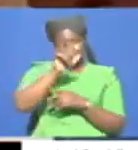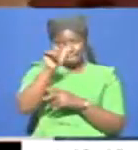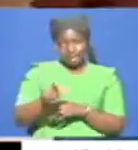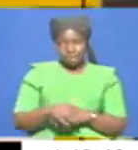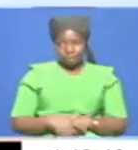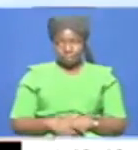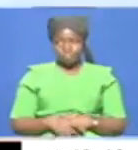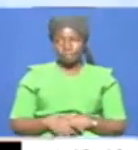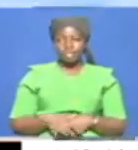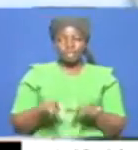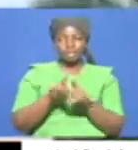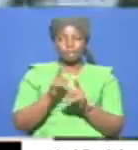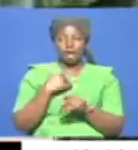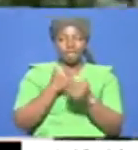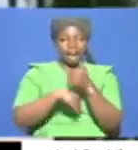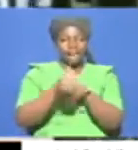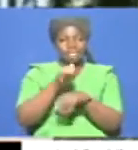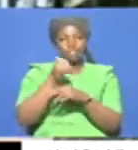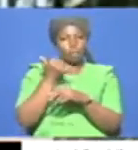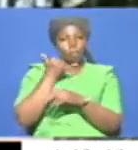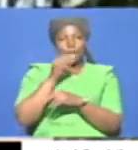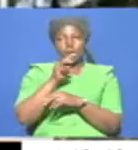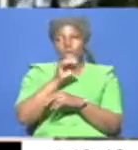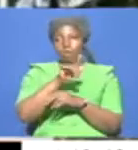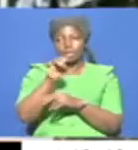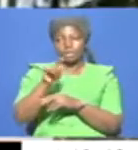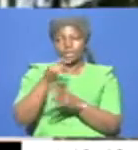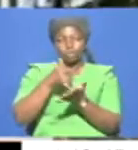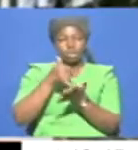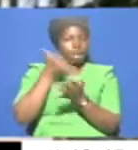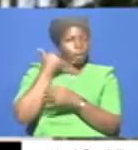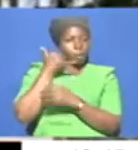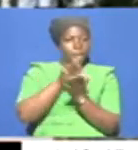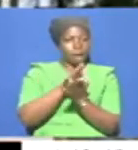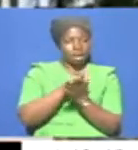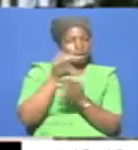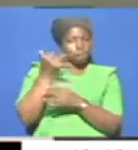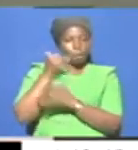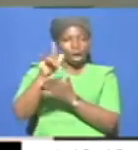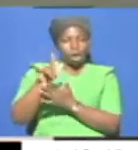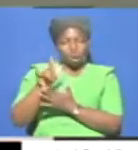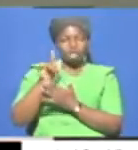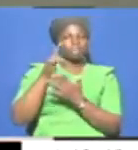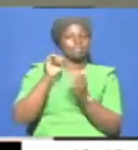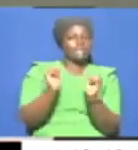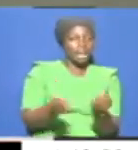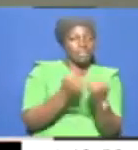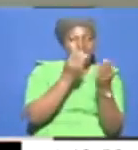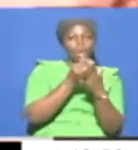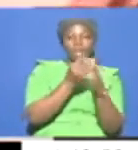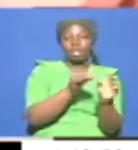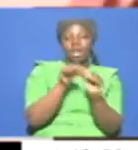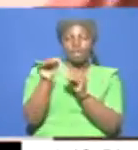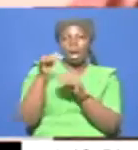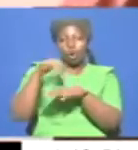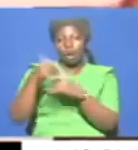active mobile wallets. This includes users of mobile banking, mobile lending, saving, money transfers, online mobile